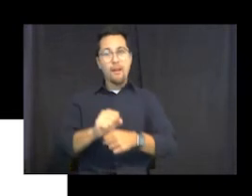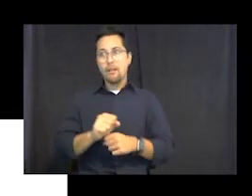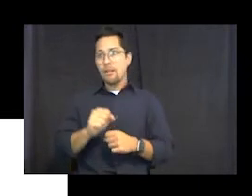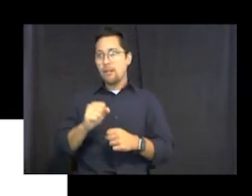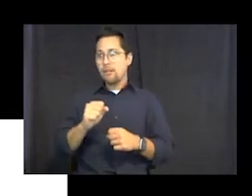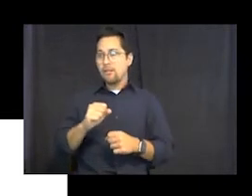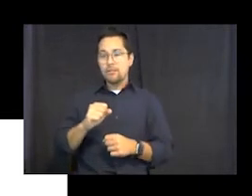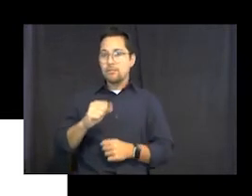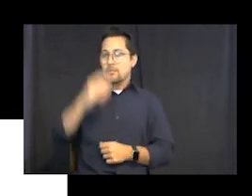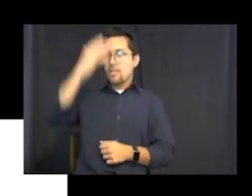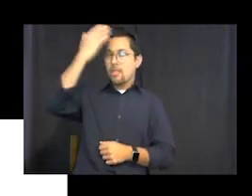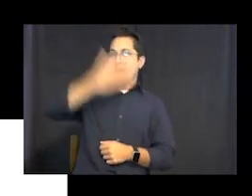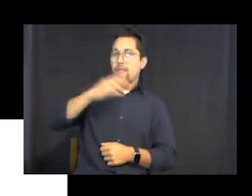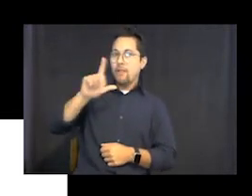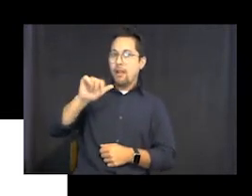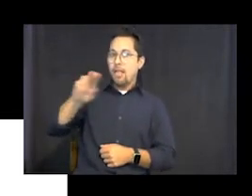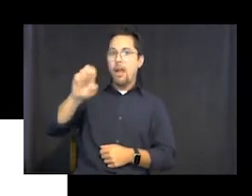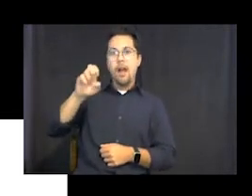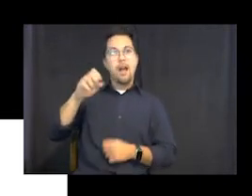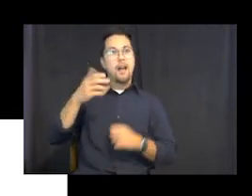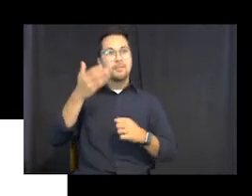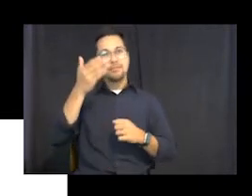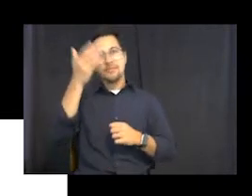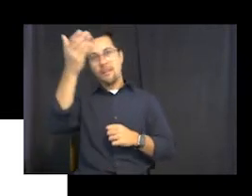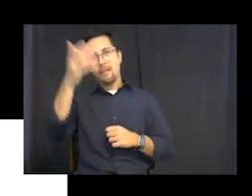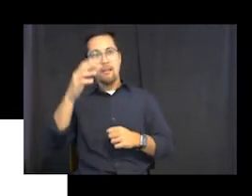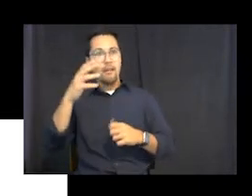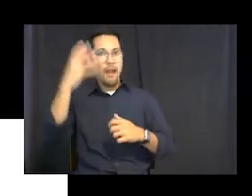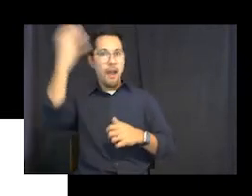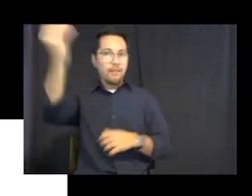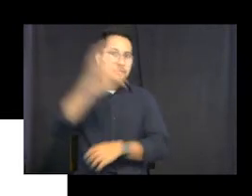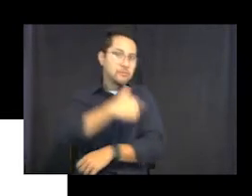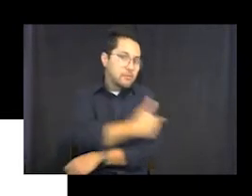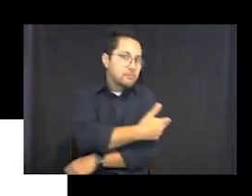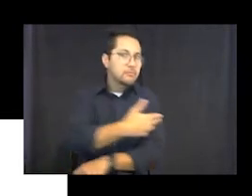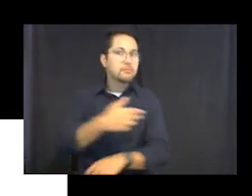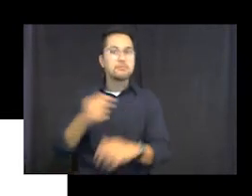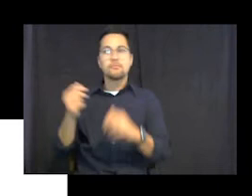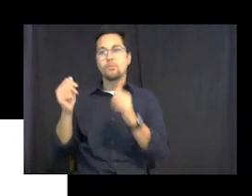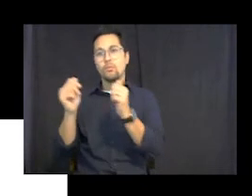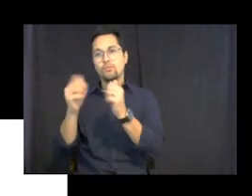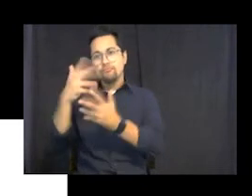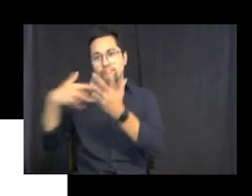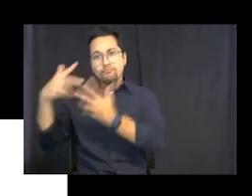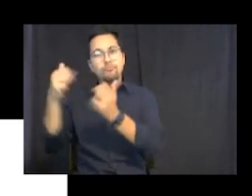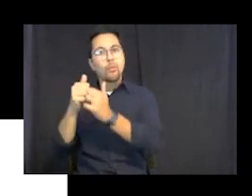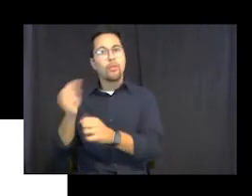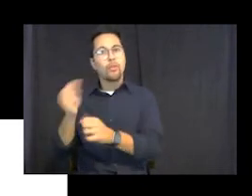of in the hospitals with COVID patients.